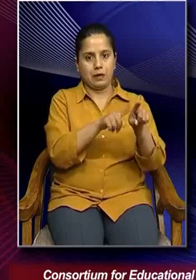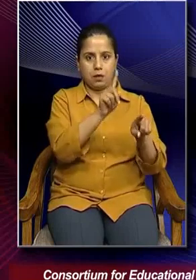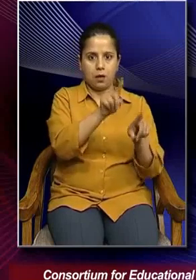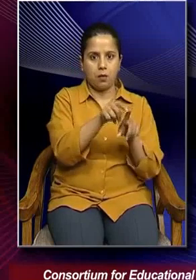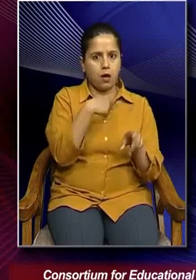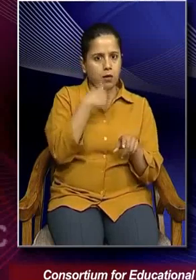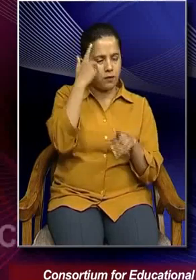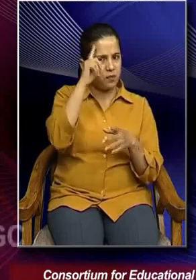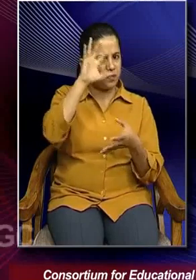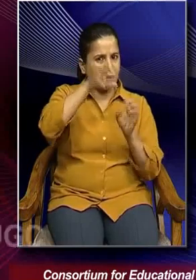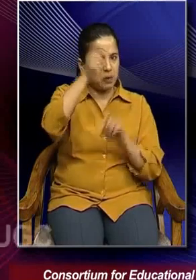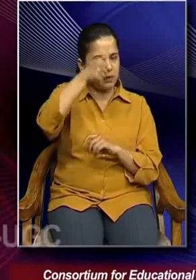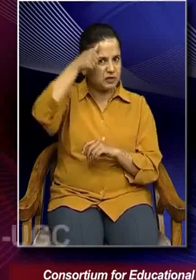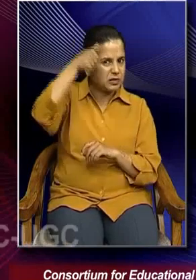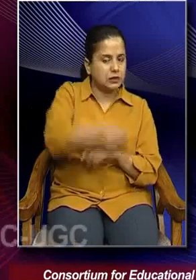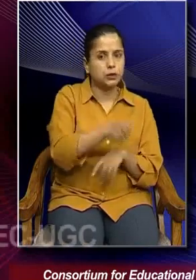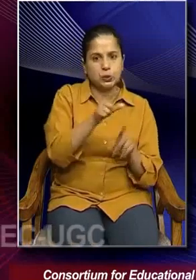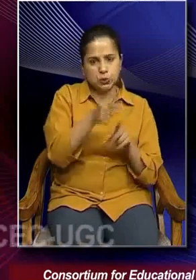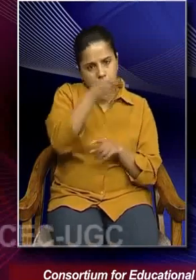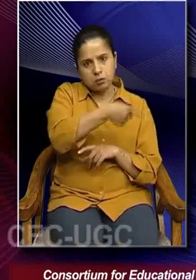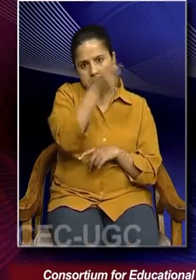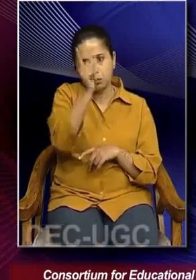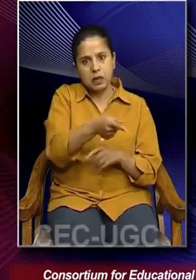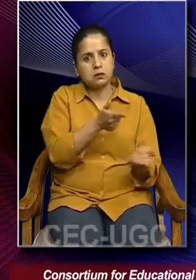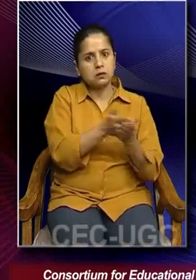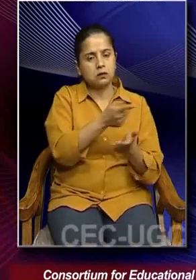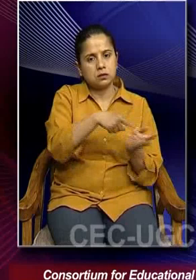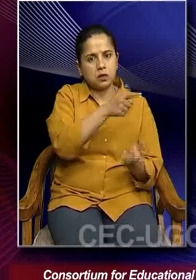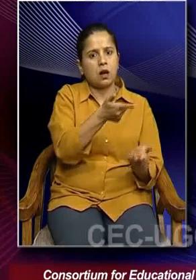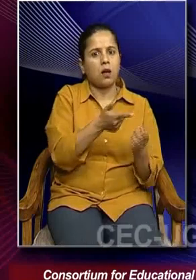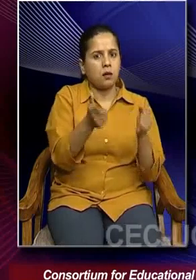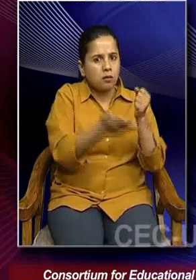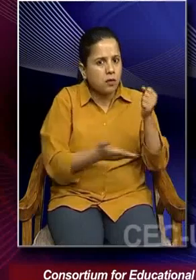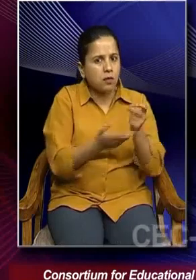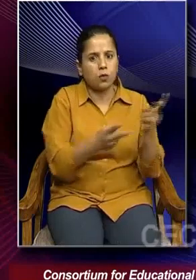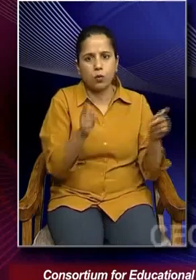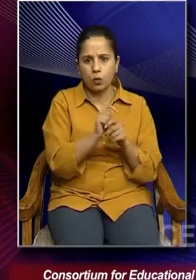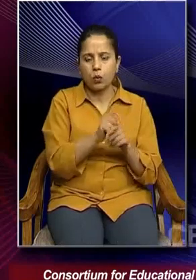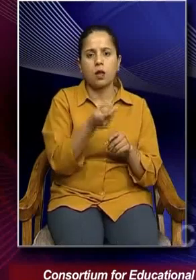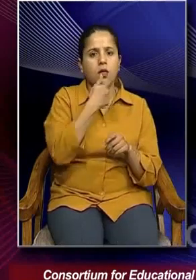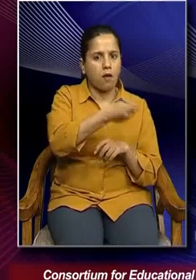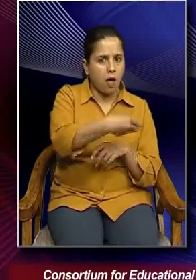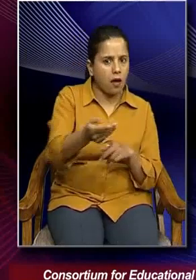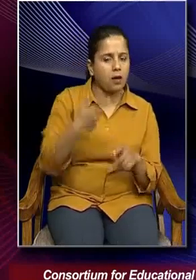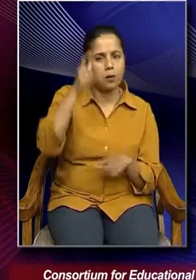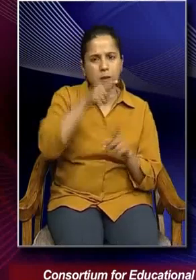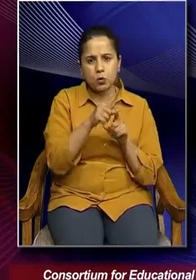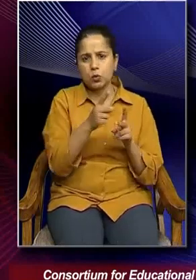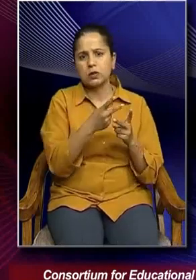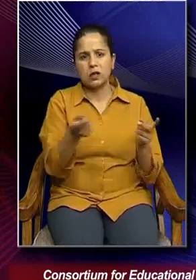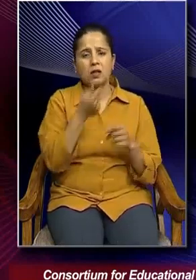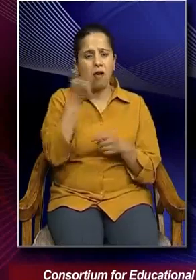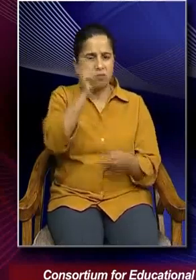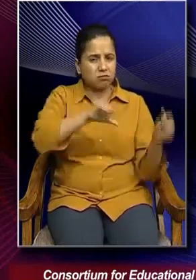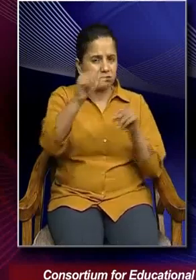mindless exploitation of the agricultural fields, with application of manures, fertilizers, and all those chemicals,